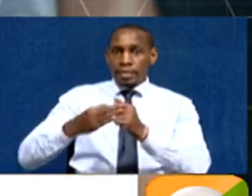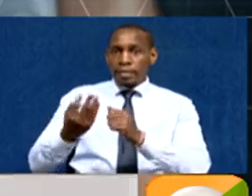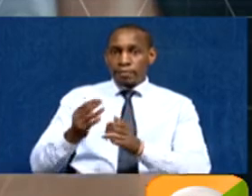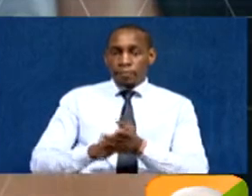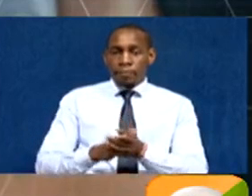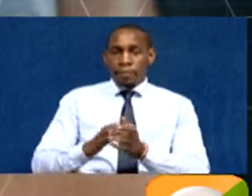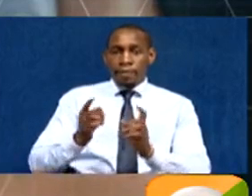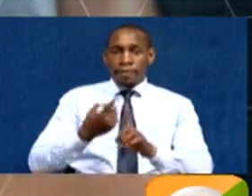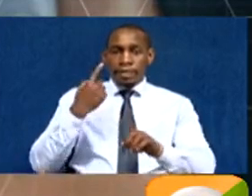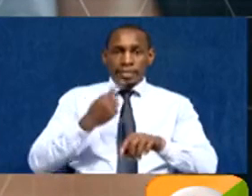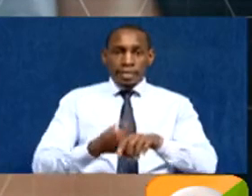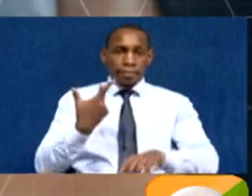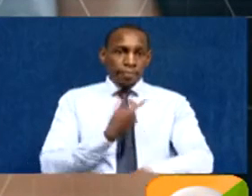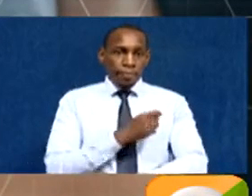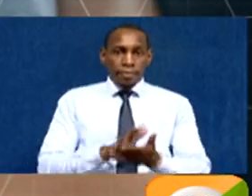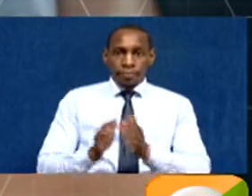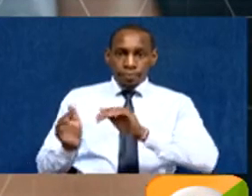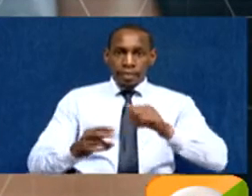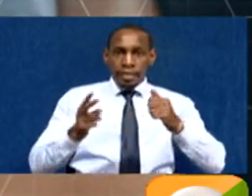7,938,884 being partially vaccinated, while